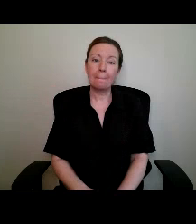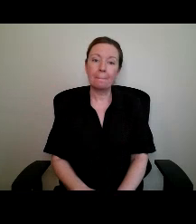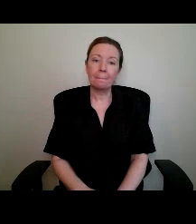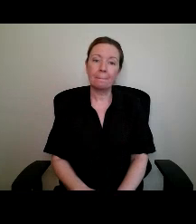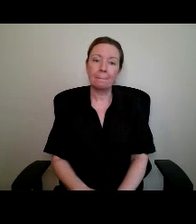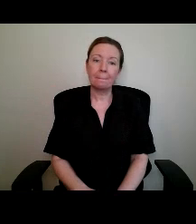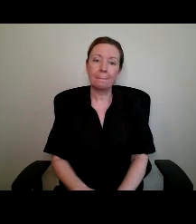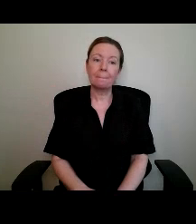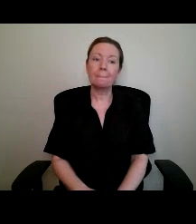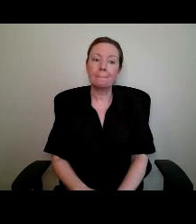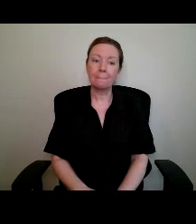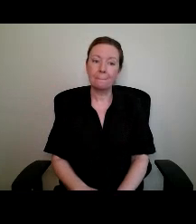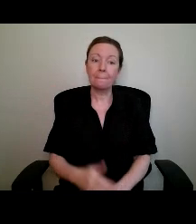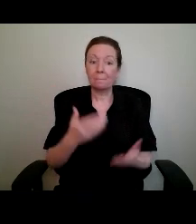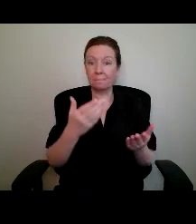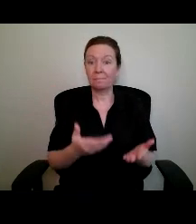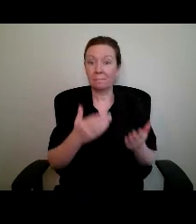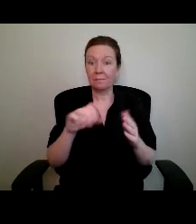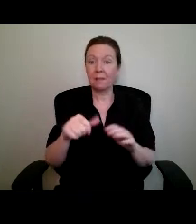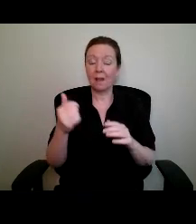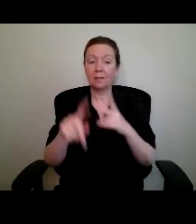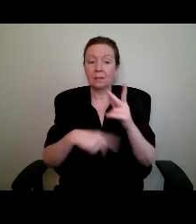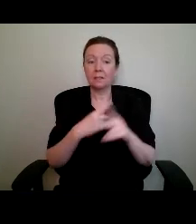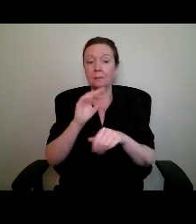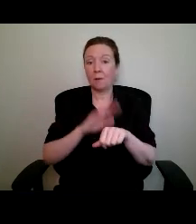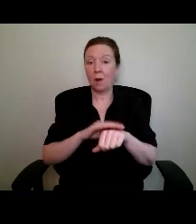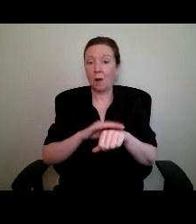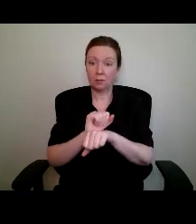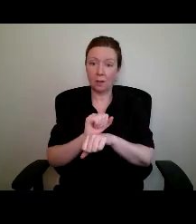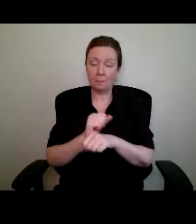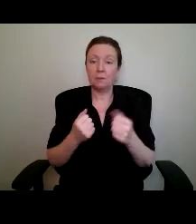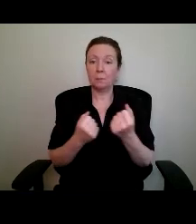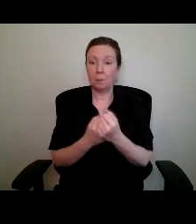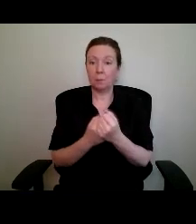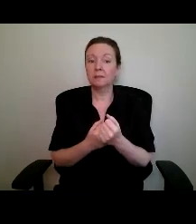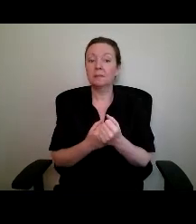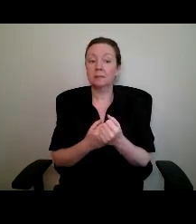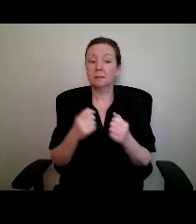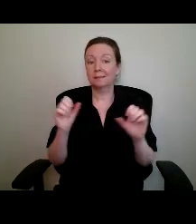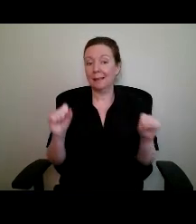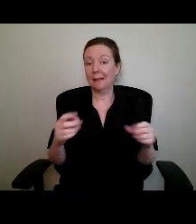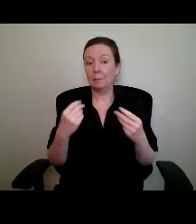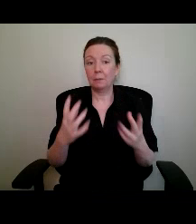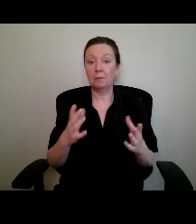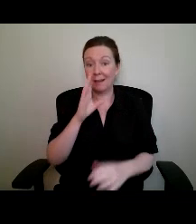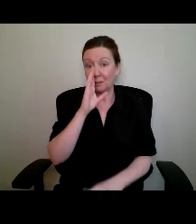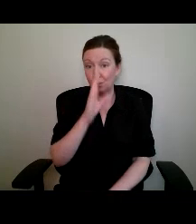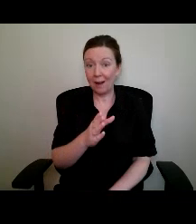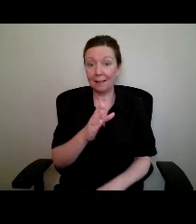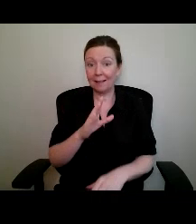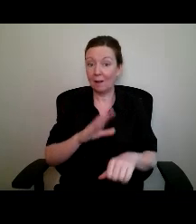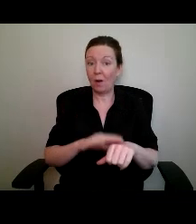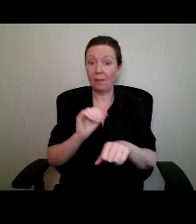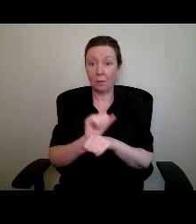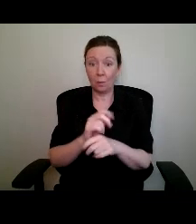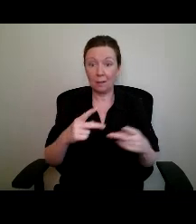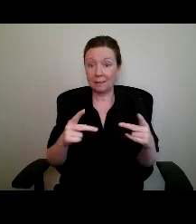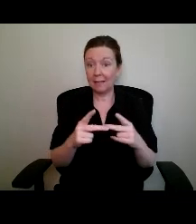And so these are other types of on-the-job support. So they can be provided directly on the work site.